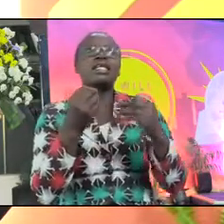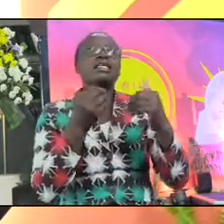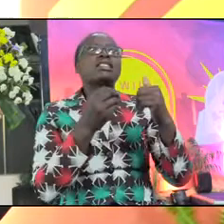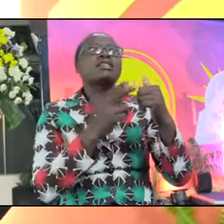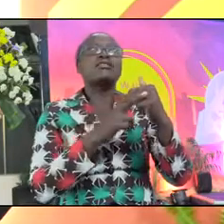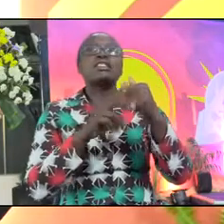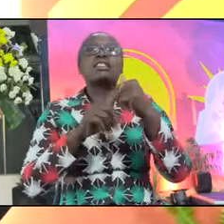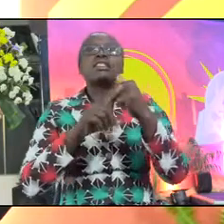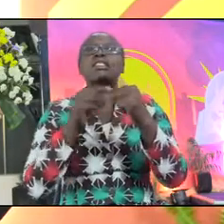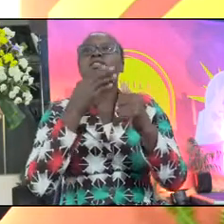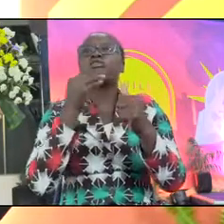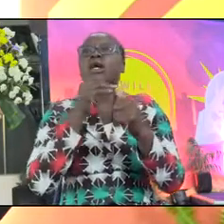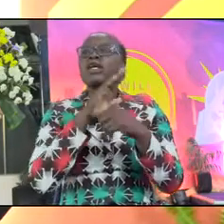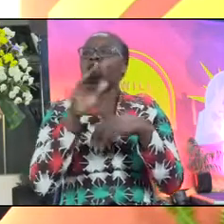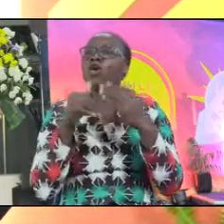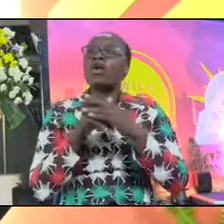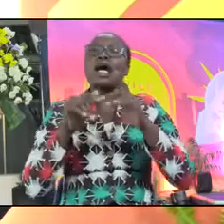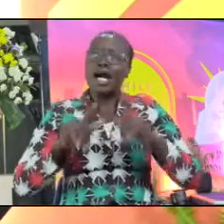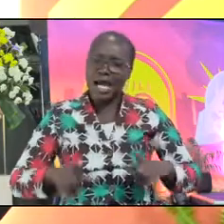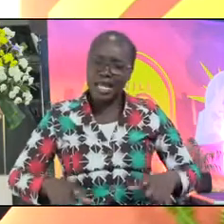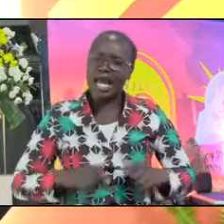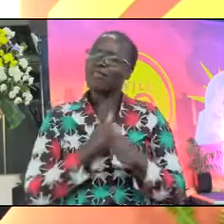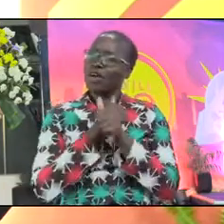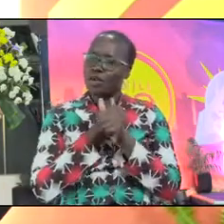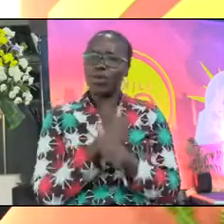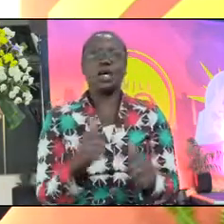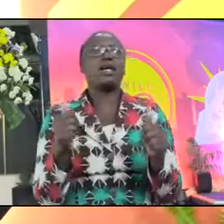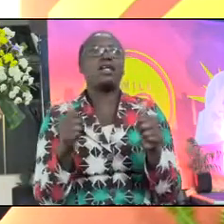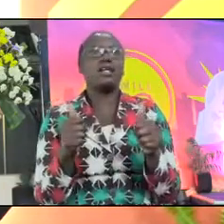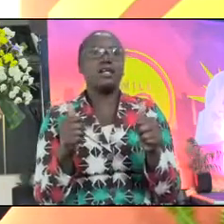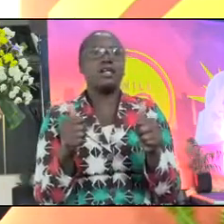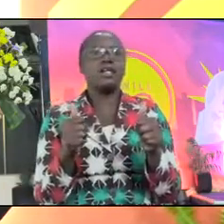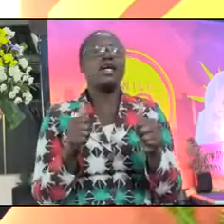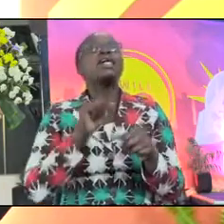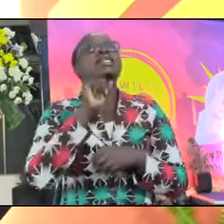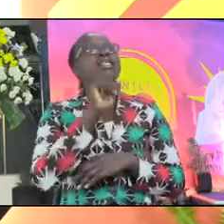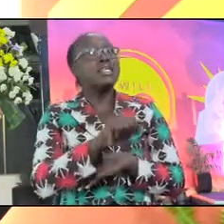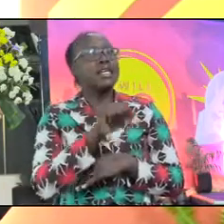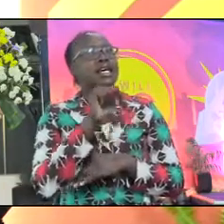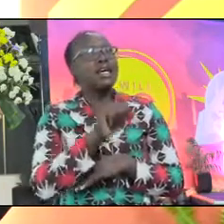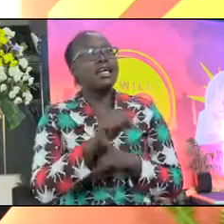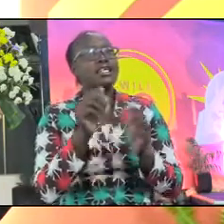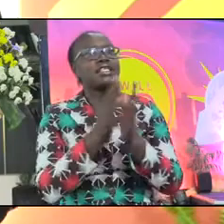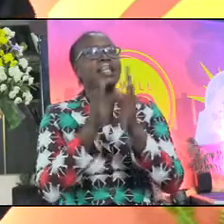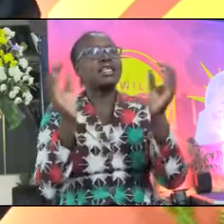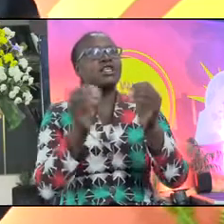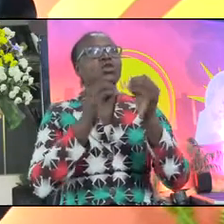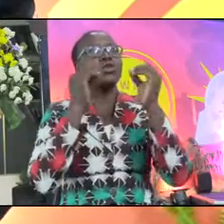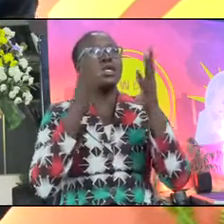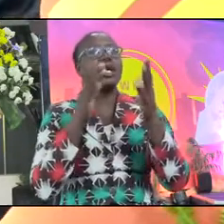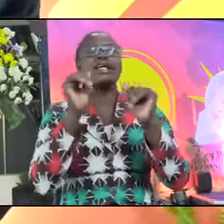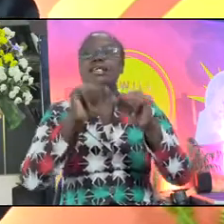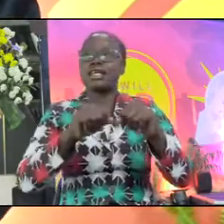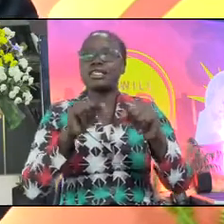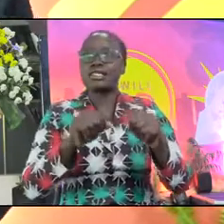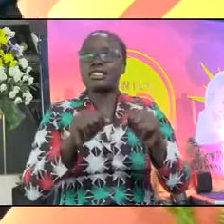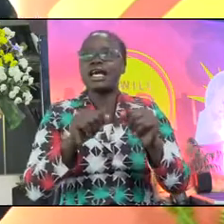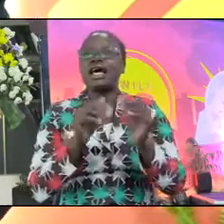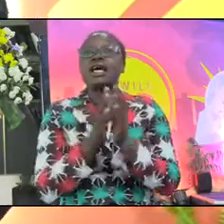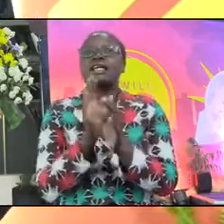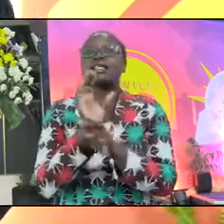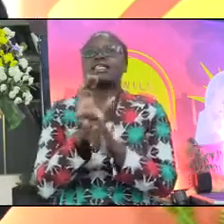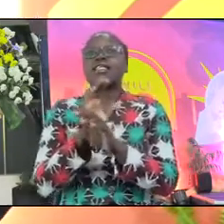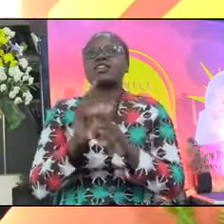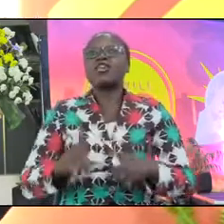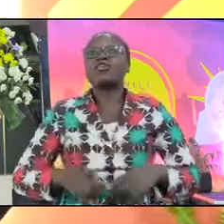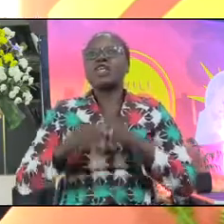276 men were alive and well. Yes, hallelujah, yes. Hey, Church